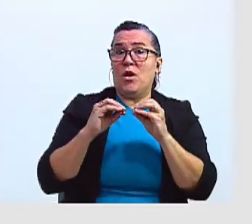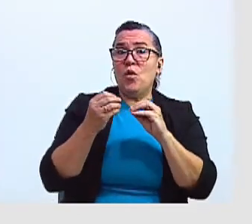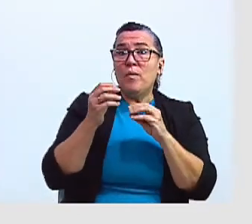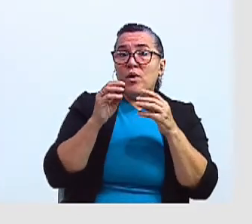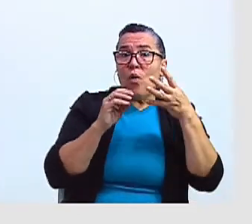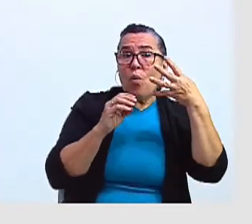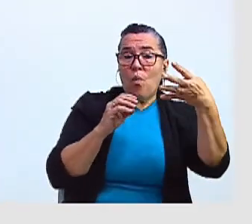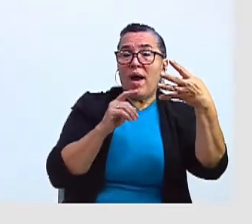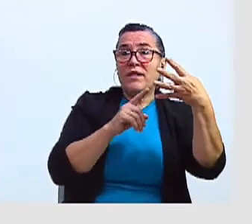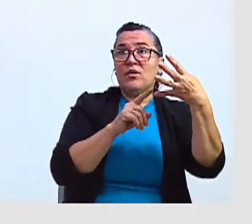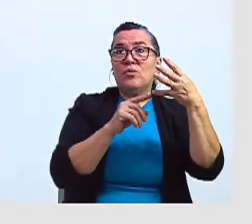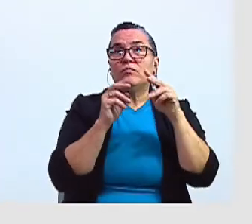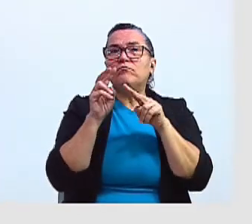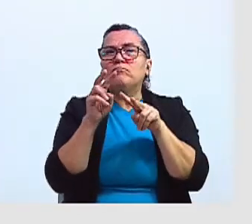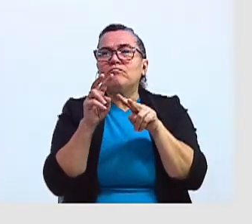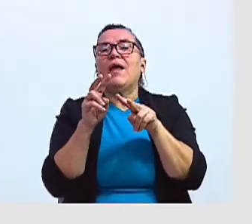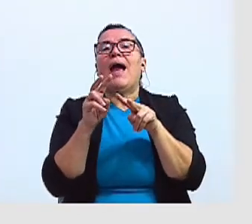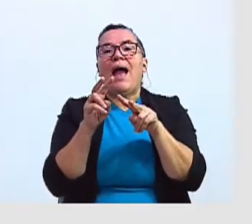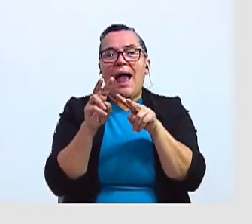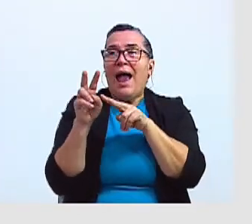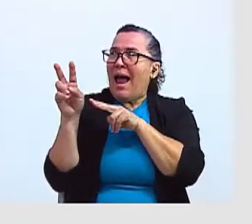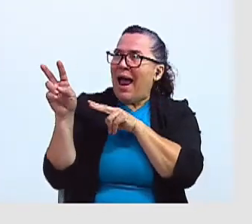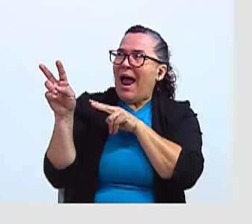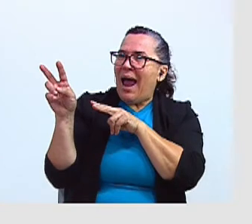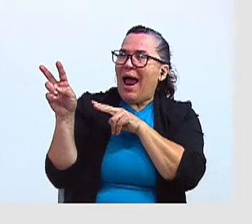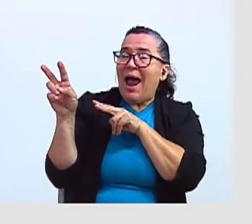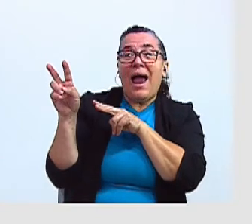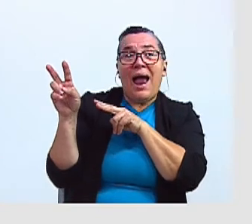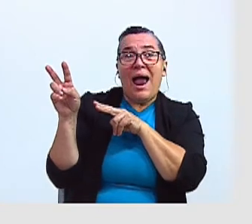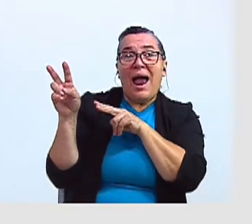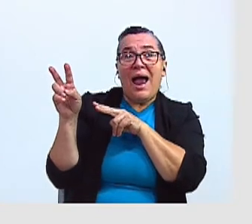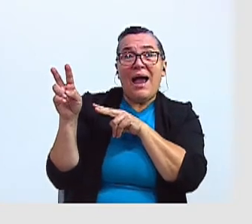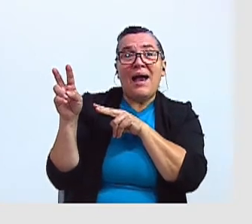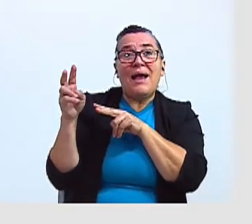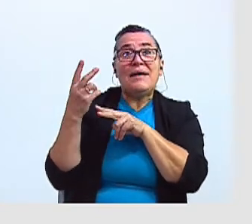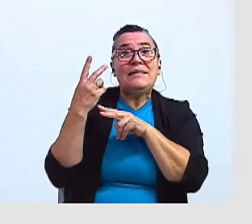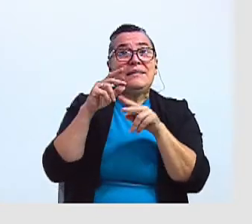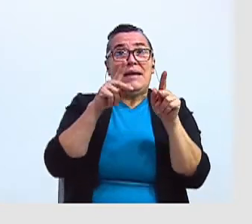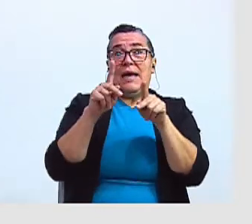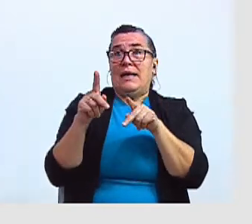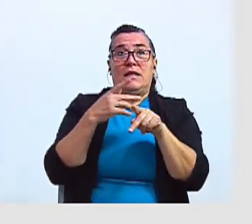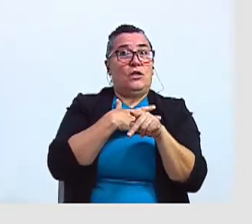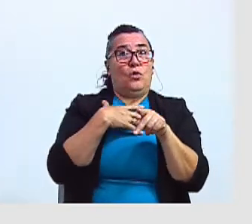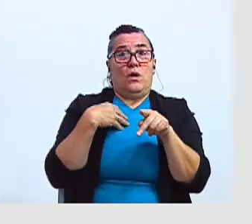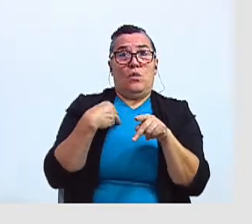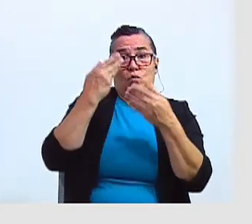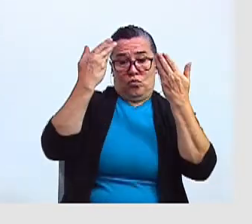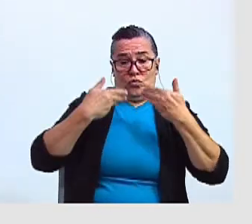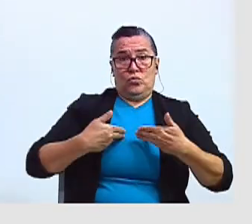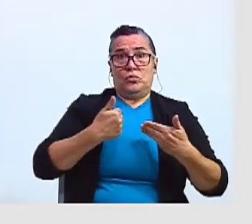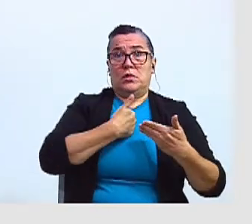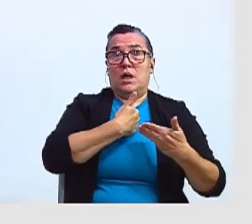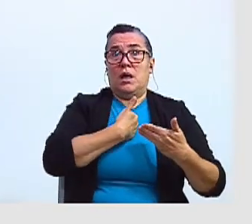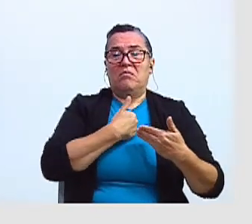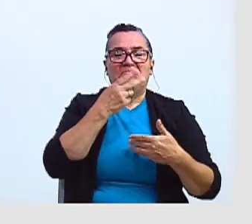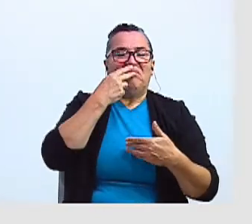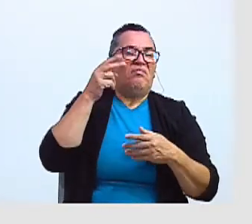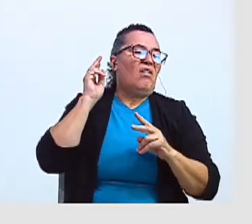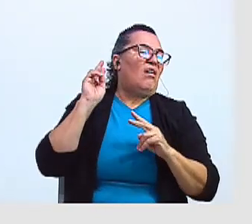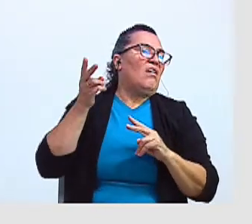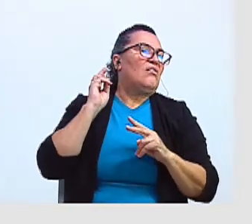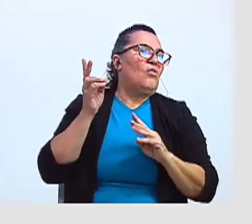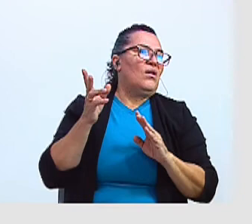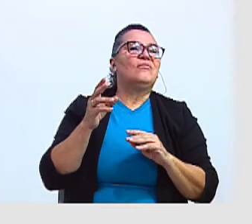4. Okay, number 4. If people don't like who you are, ignore them.